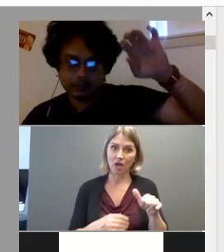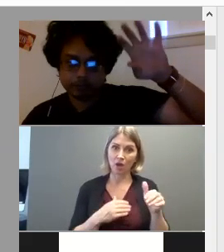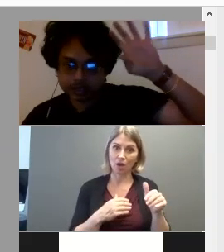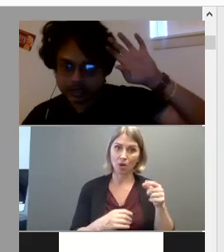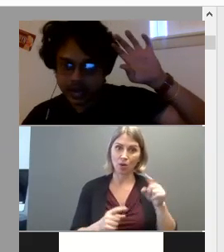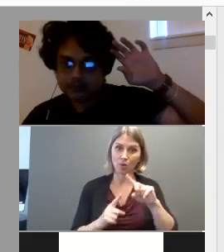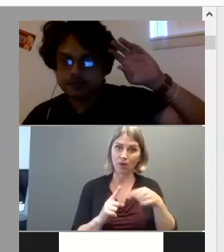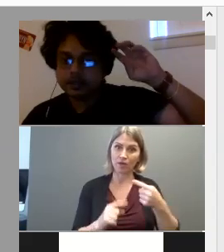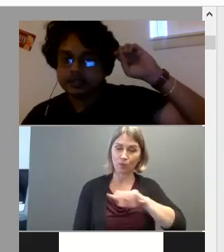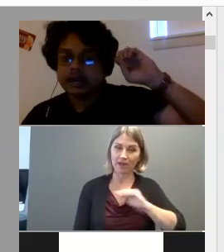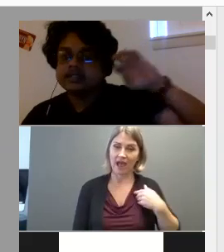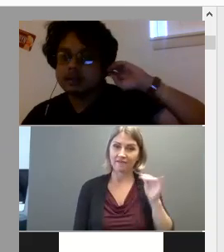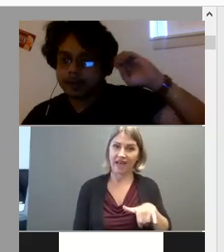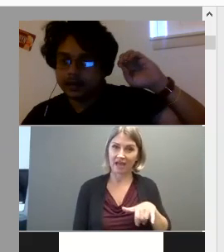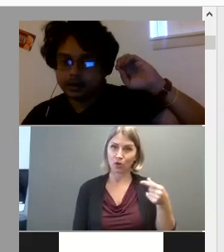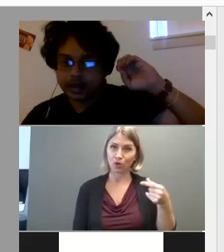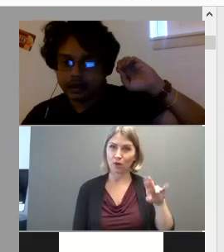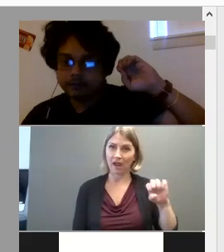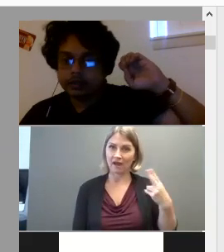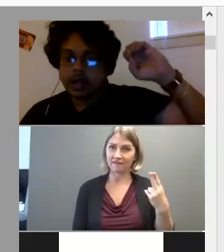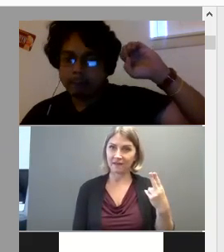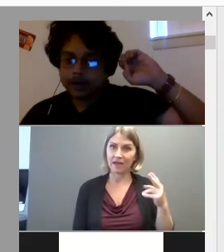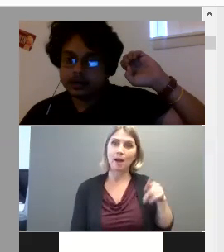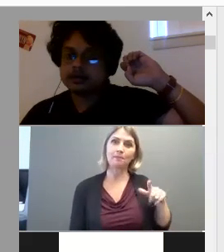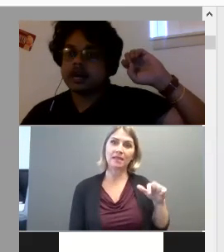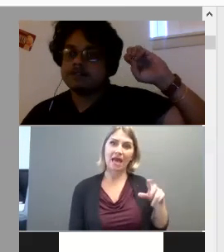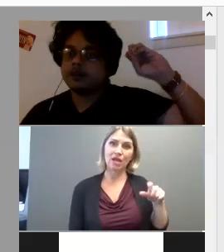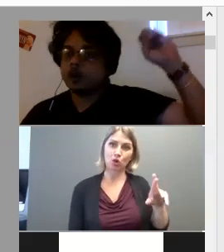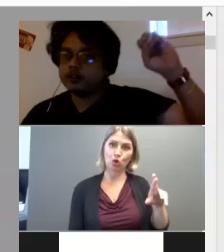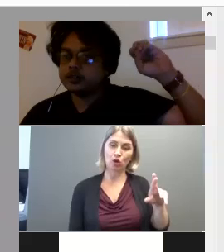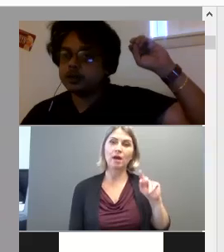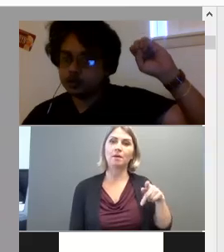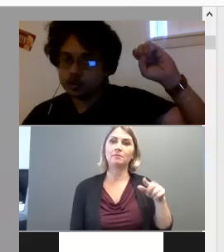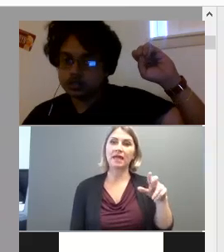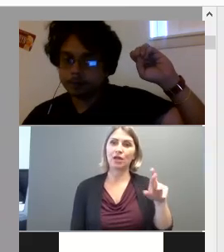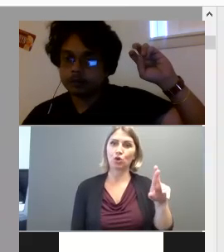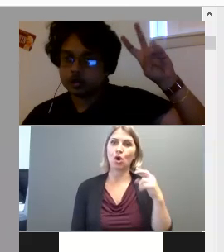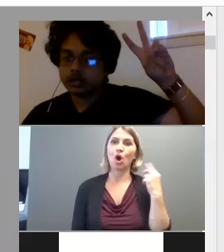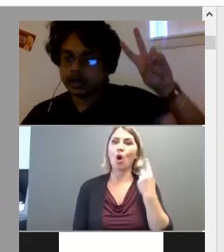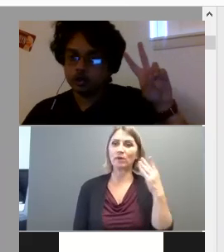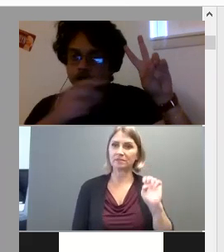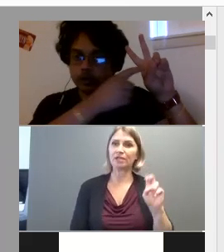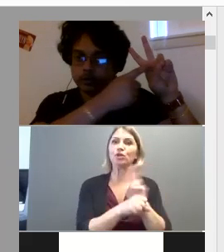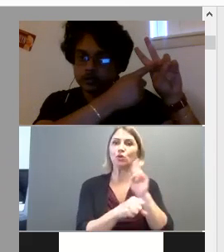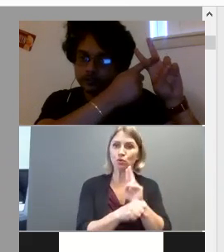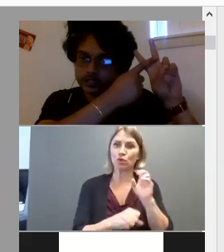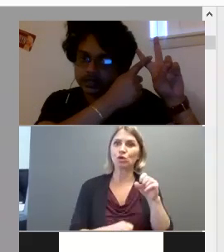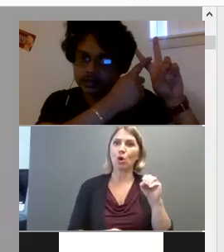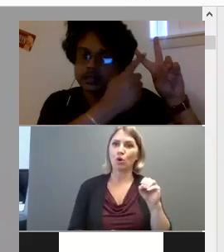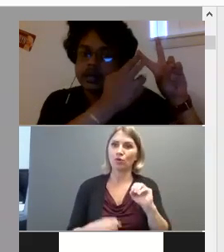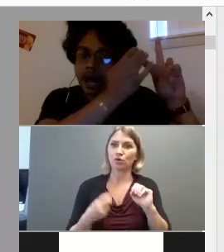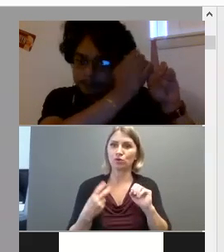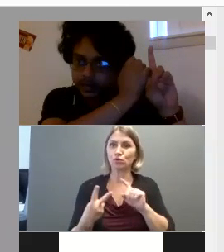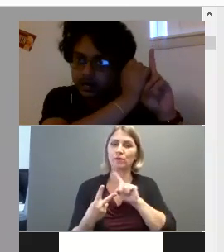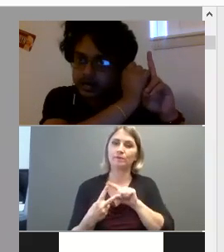this graph that is a planar graph can always be used. So there are two theorems. First